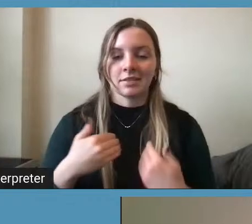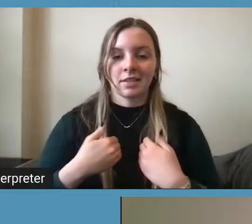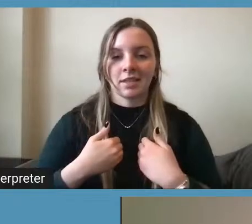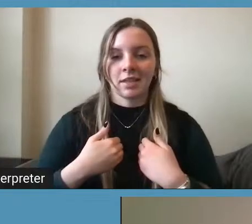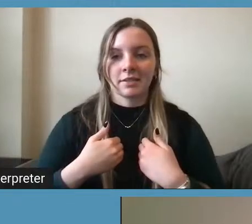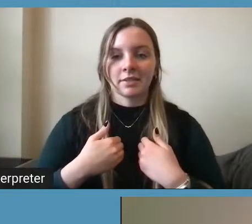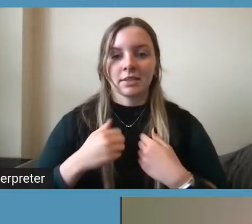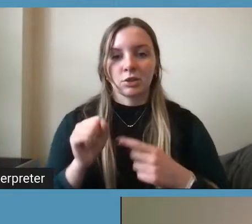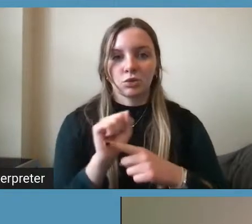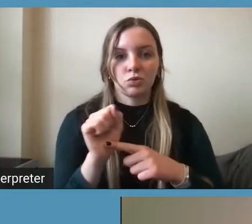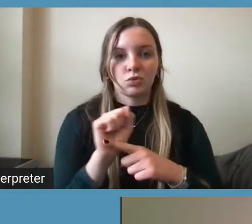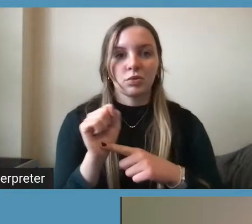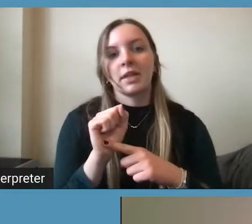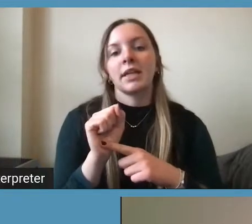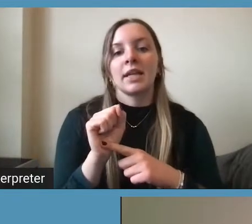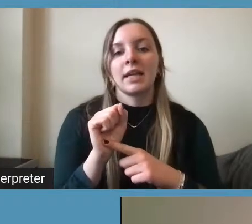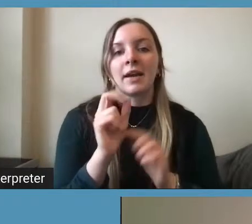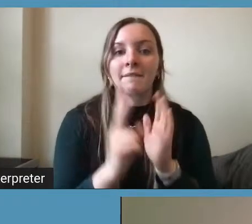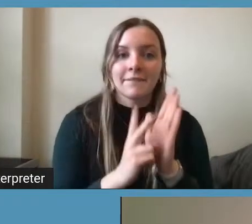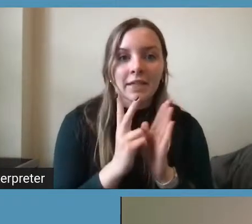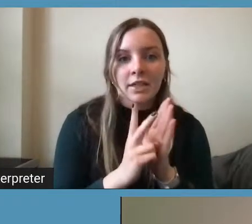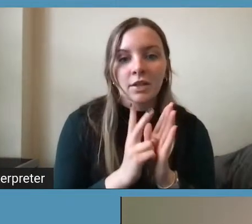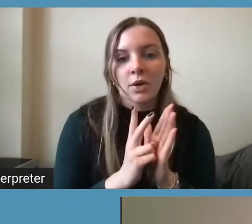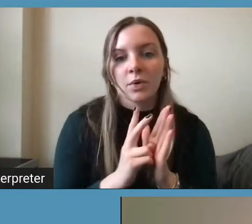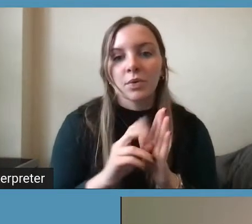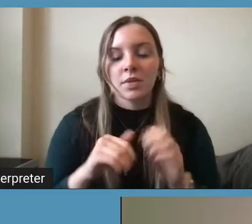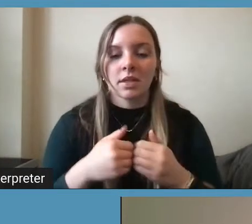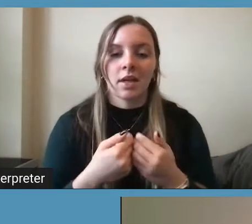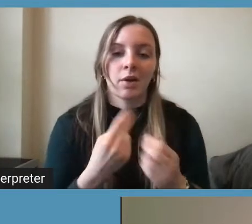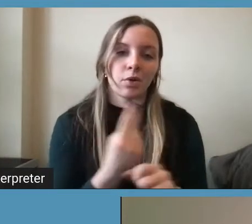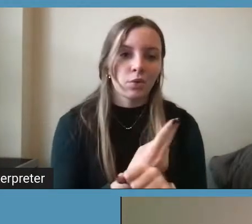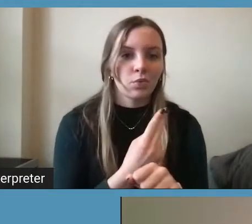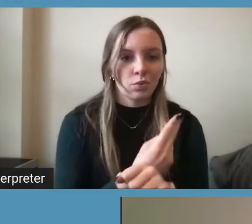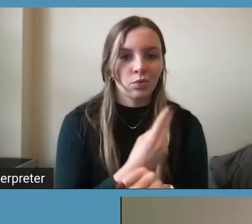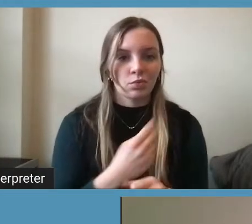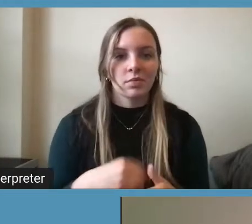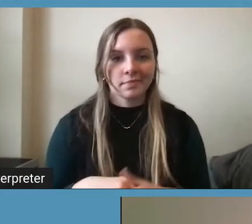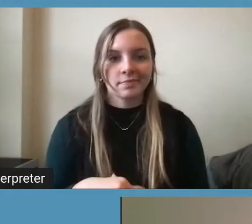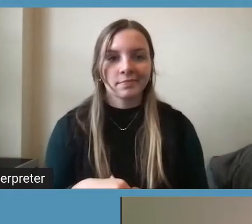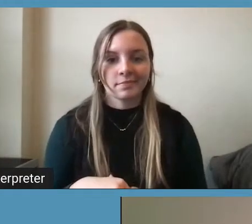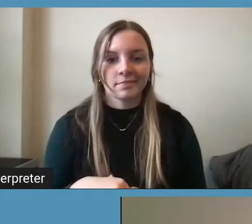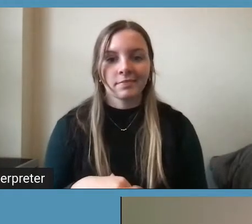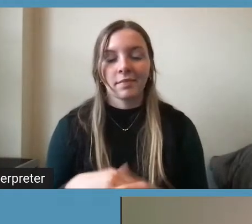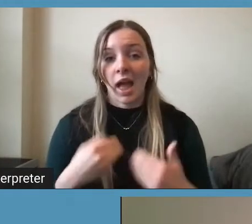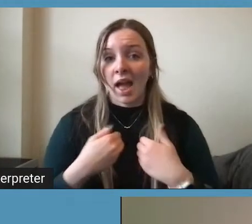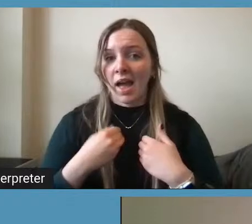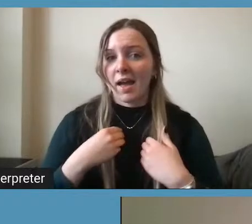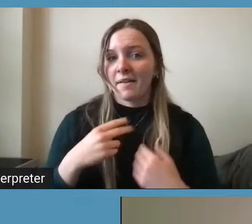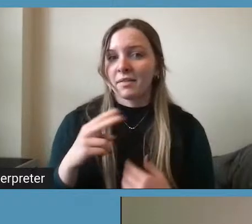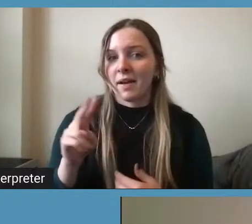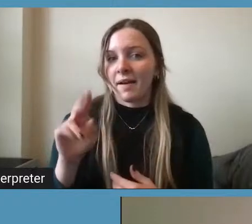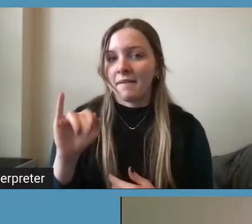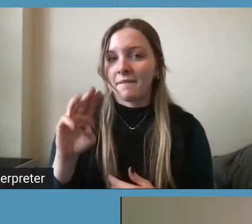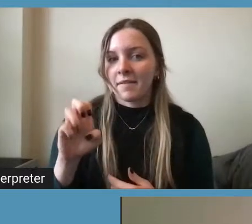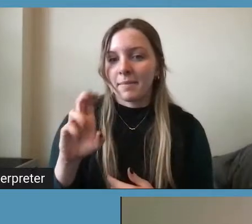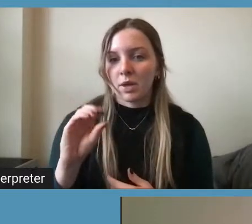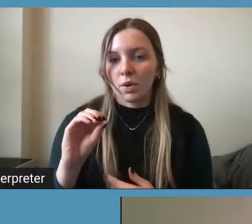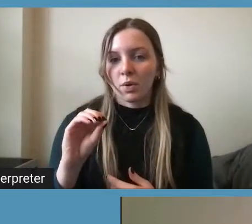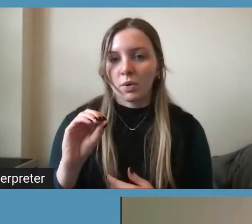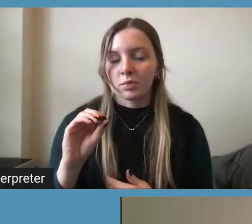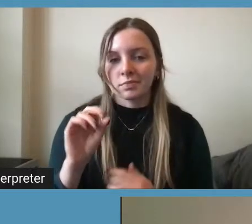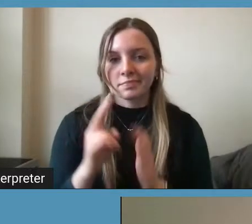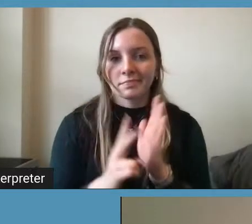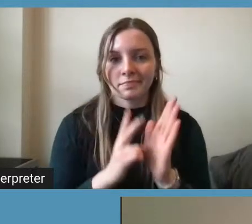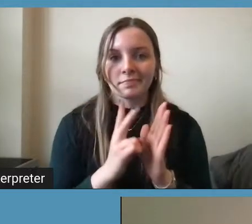instructional videos on photogrammetry capture. So we have a Vimeo channel for photogrammetry, and we have